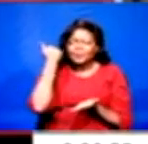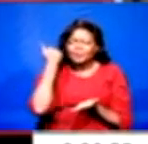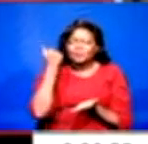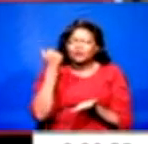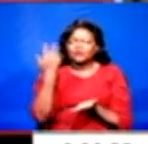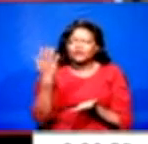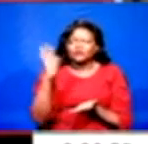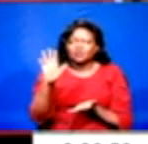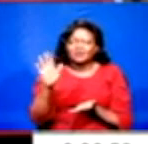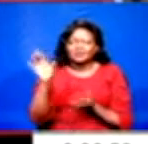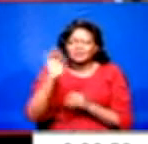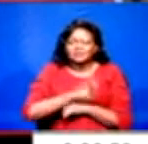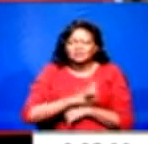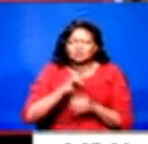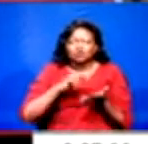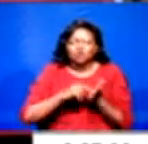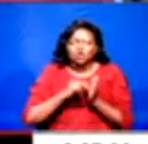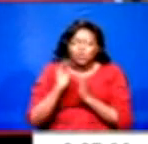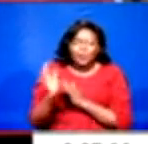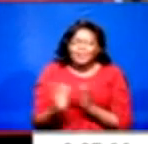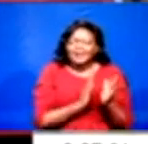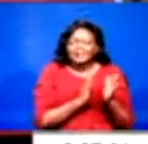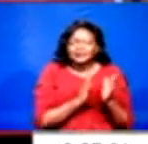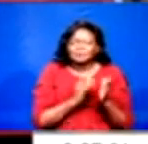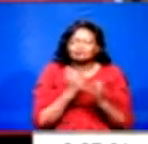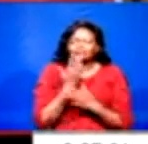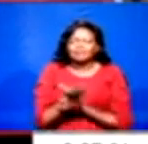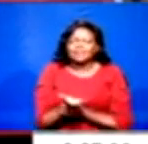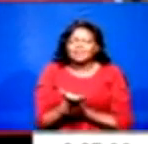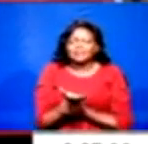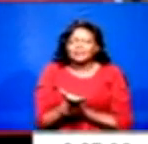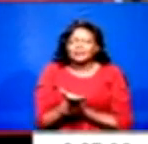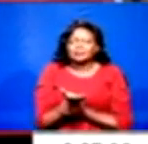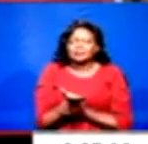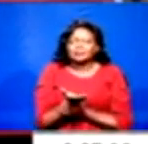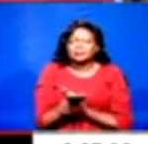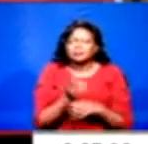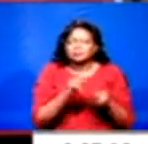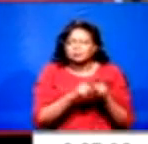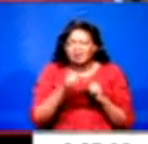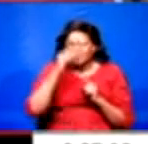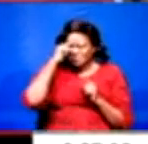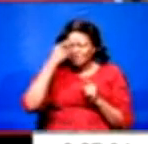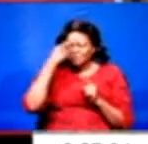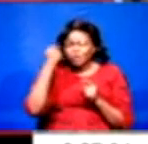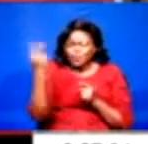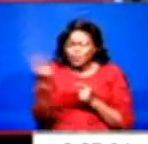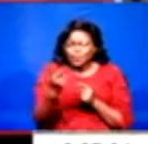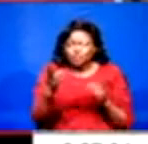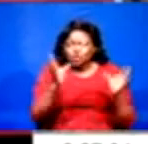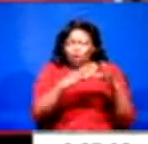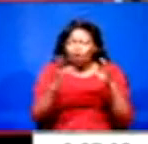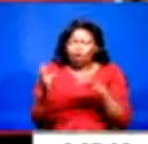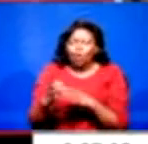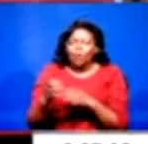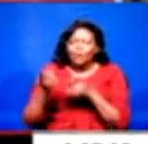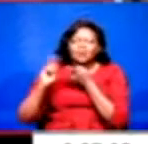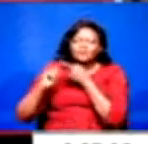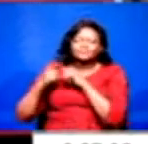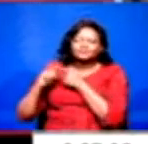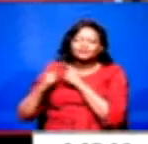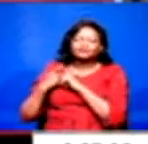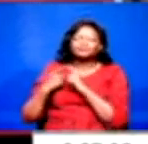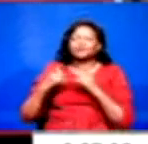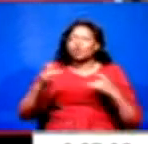days contractual arrangement. Our plea and our appeal as government is for the two parties to reflect and